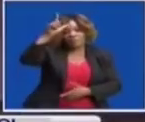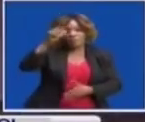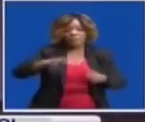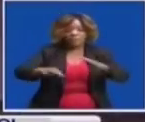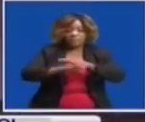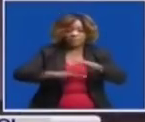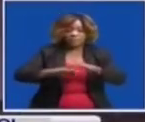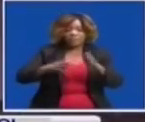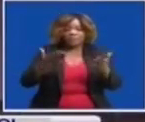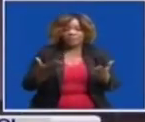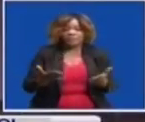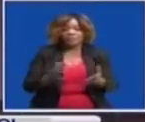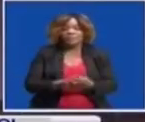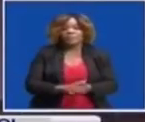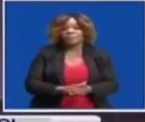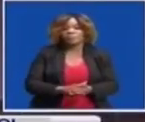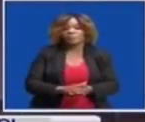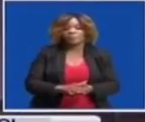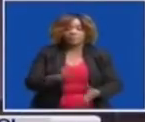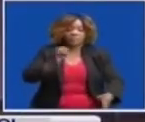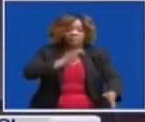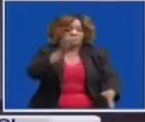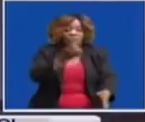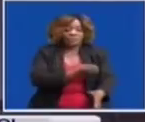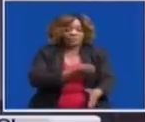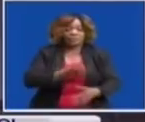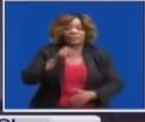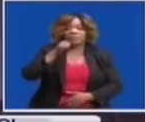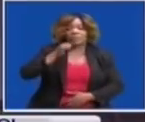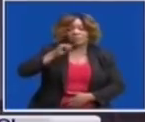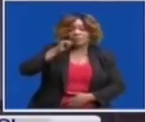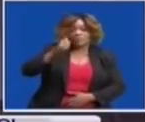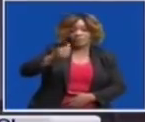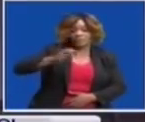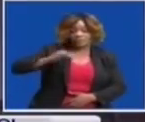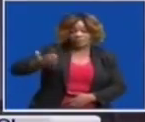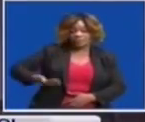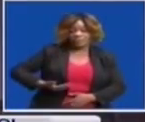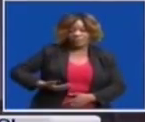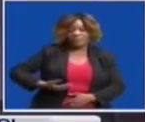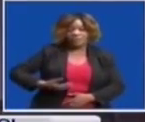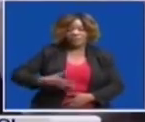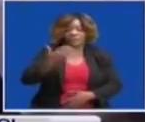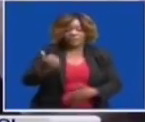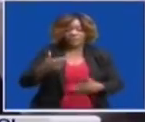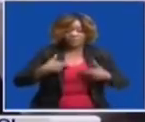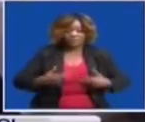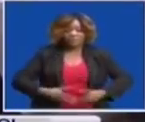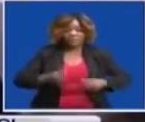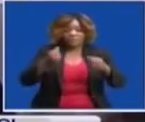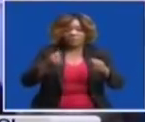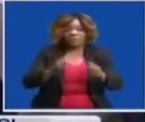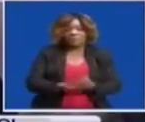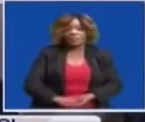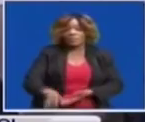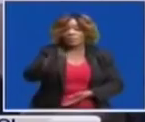Lady Esther Lungu, empowerment of women and girls, maternal and child health, water and